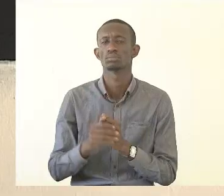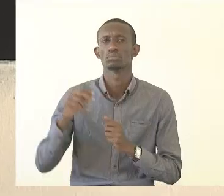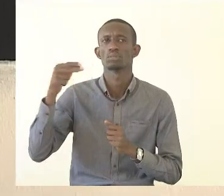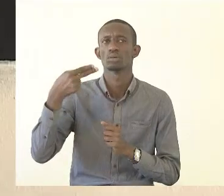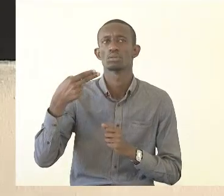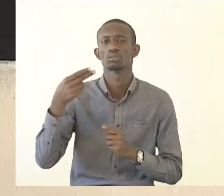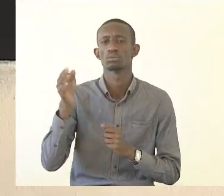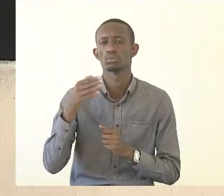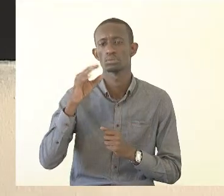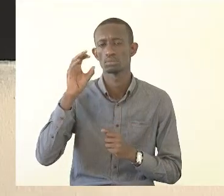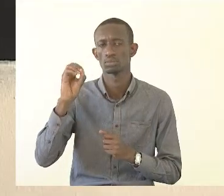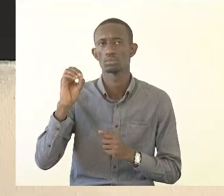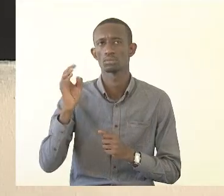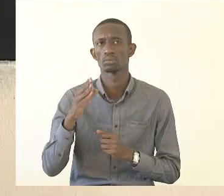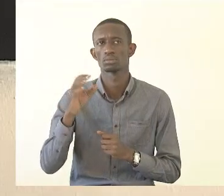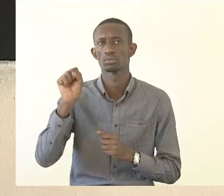HOS with